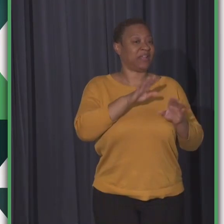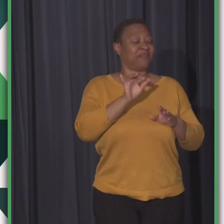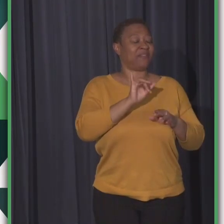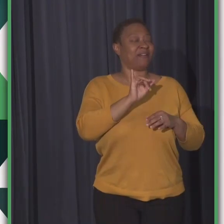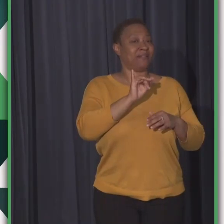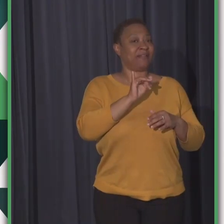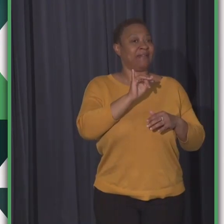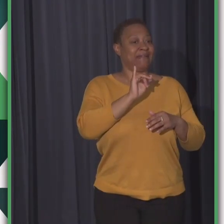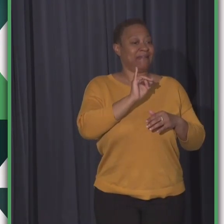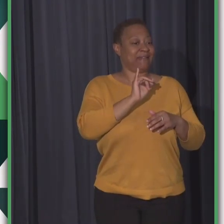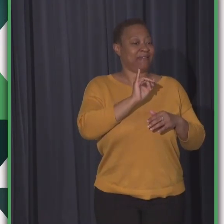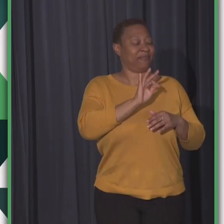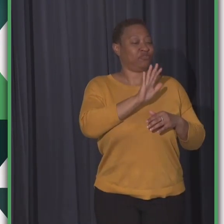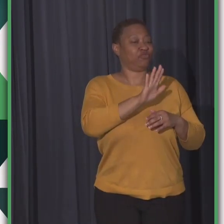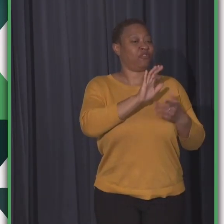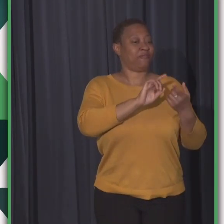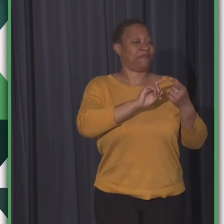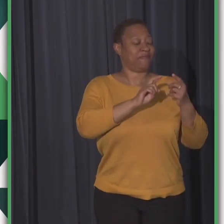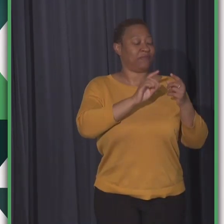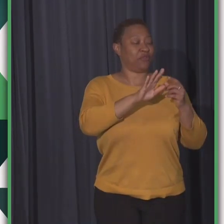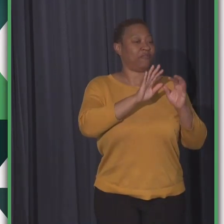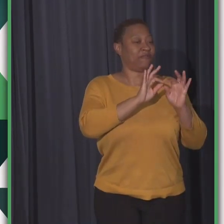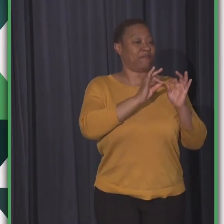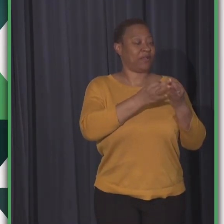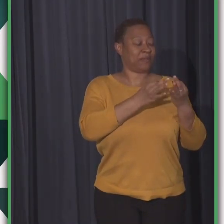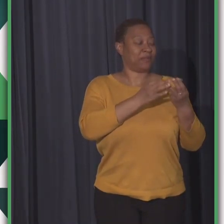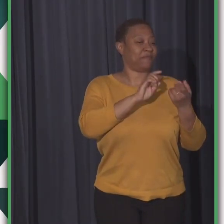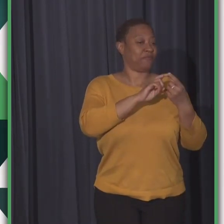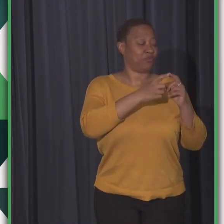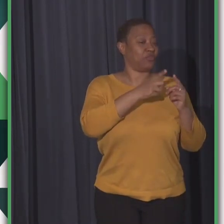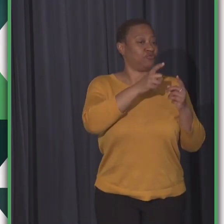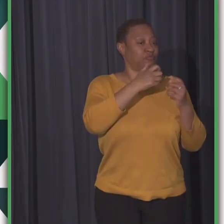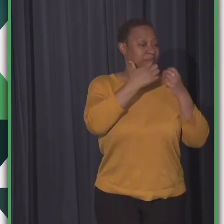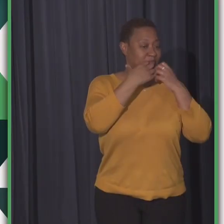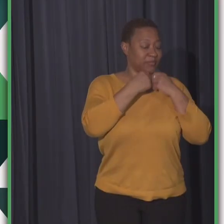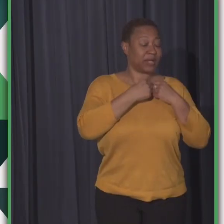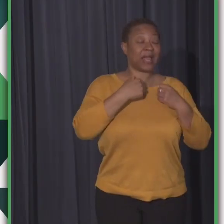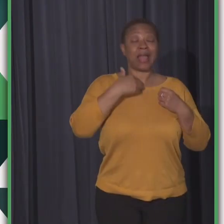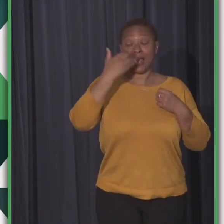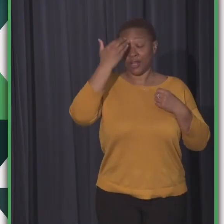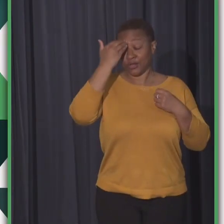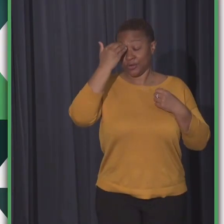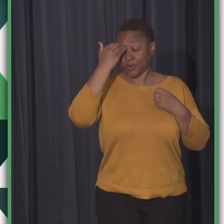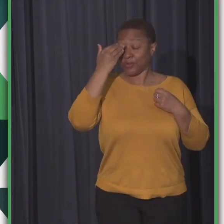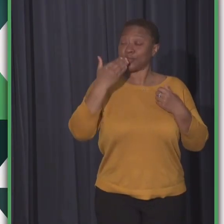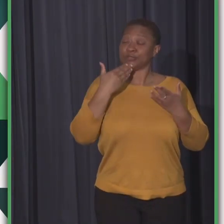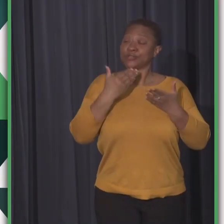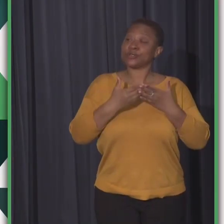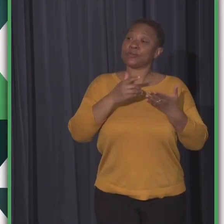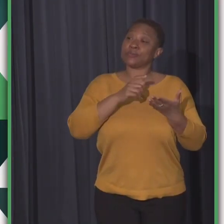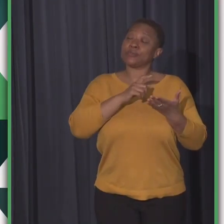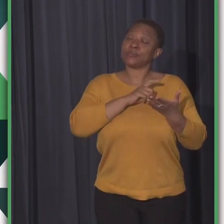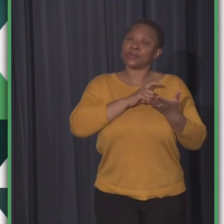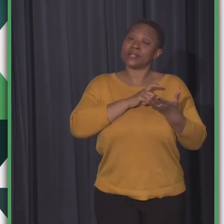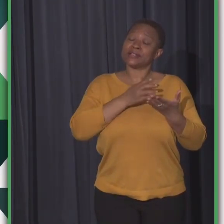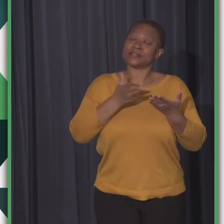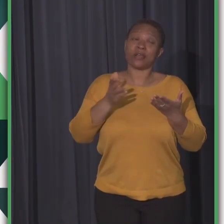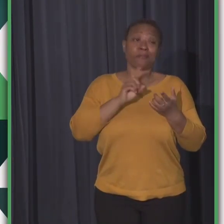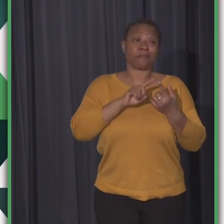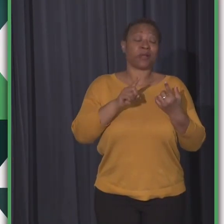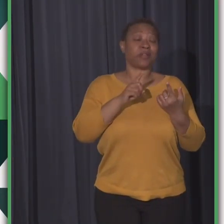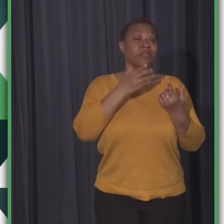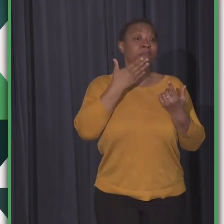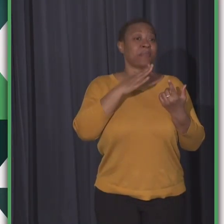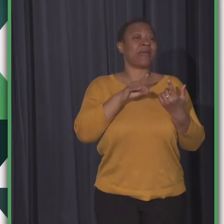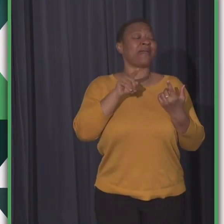don't care. I know it's some good officers out there. I know it is. But the bad ones overrule the good ones, seem like, and